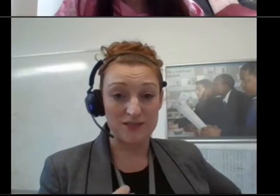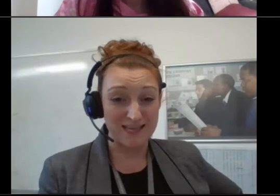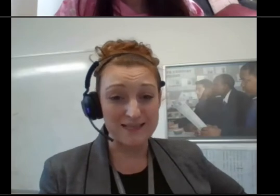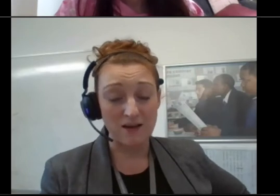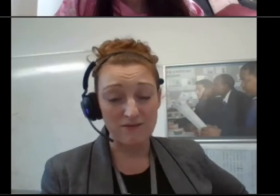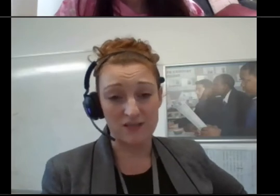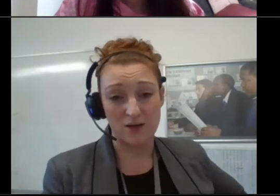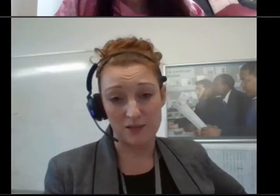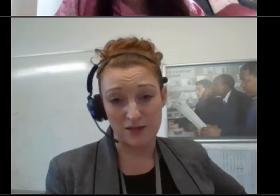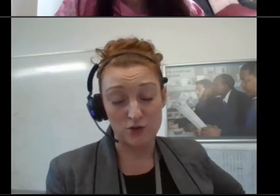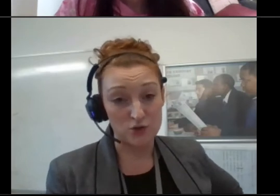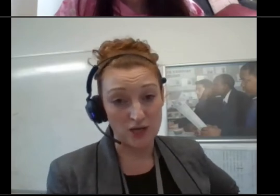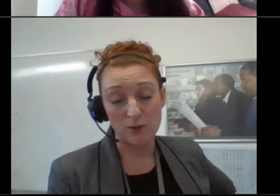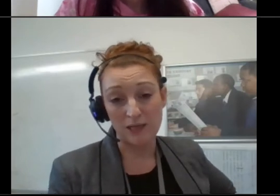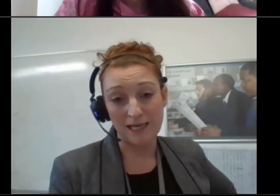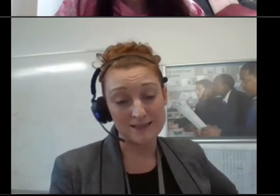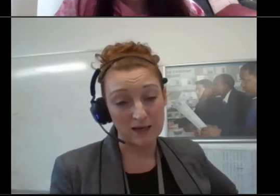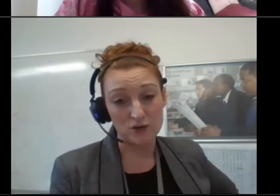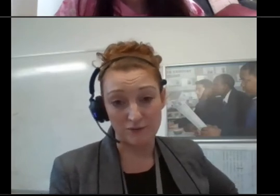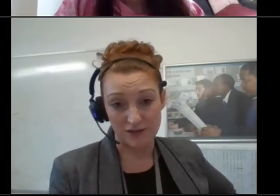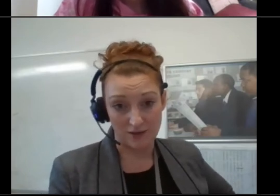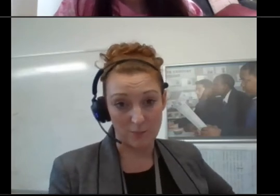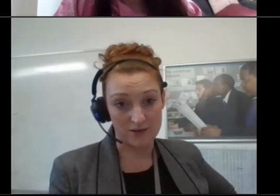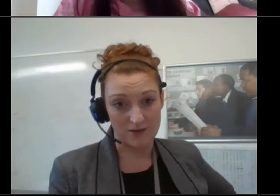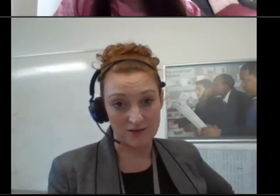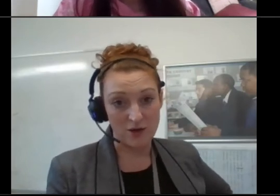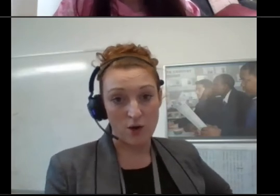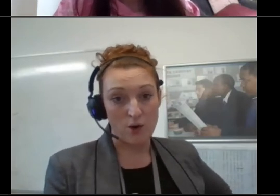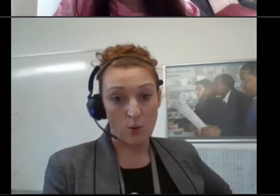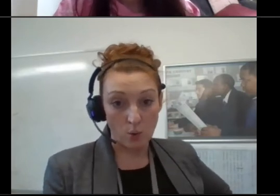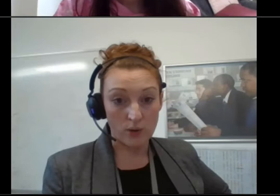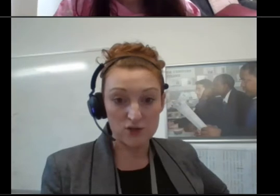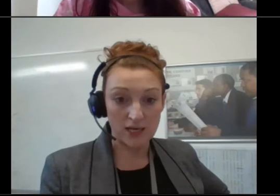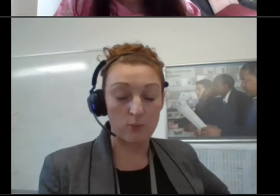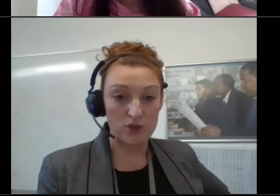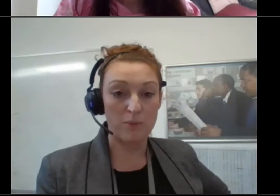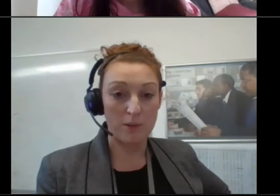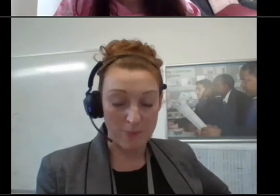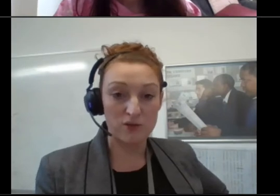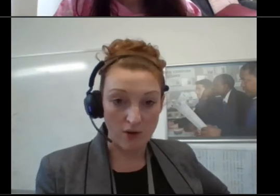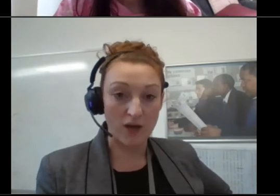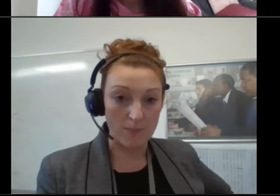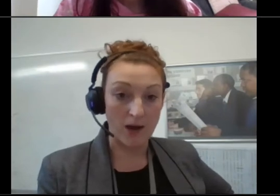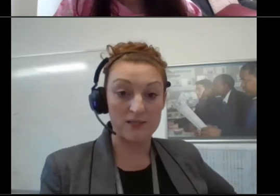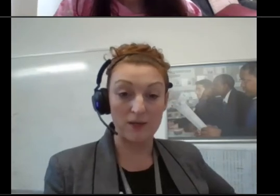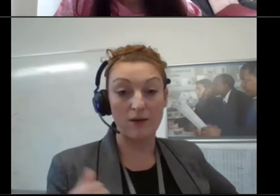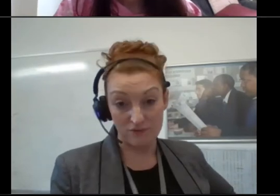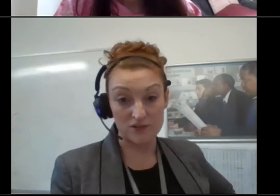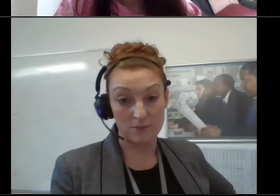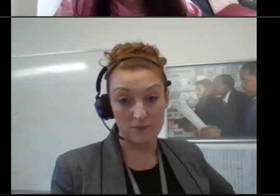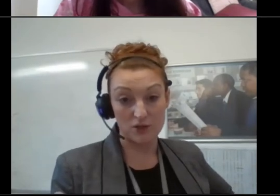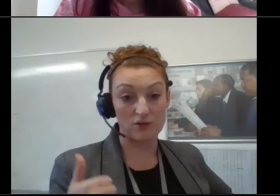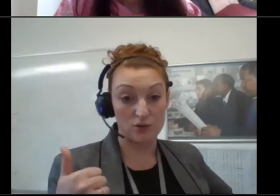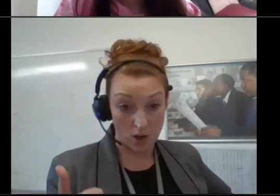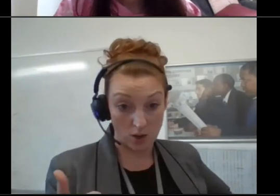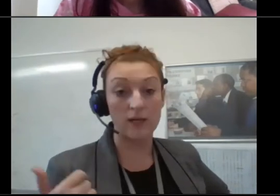key questions is that fixed term exclusion genuinely a sanction for the young person, or actually would you be better off coming up with something that offers